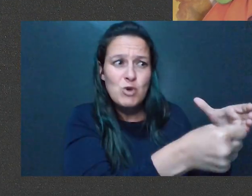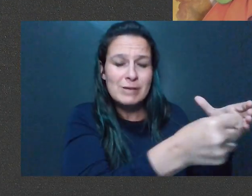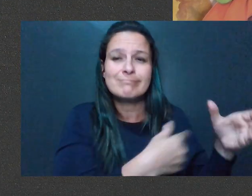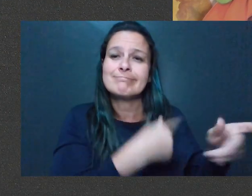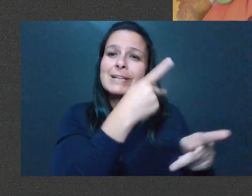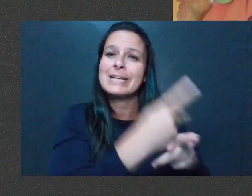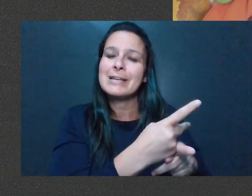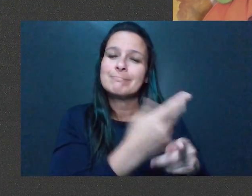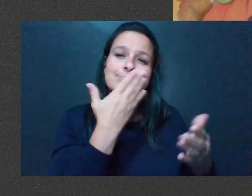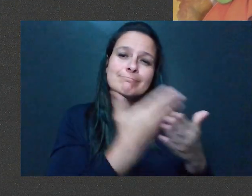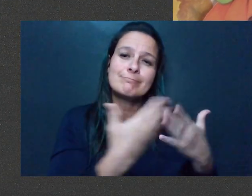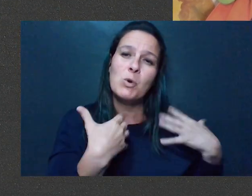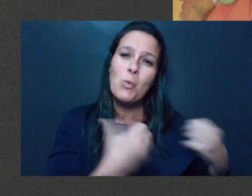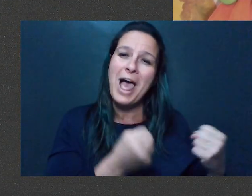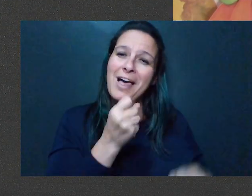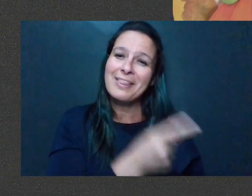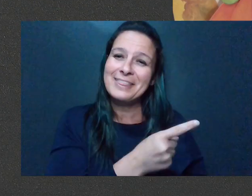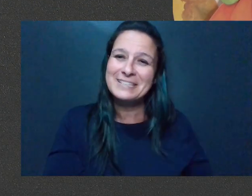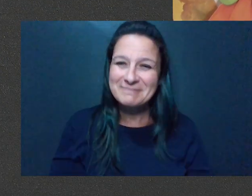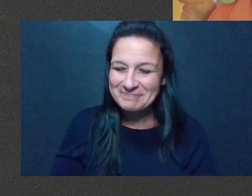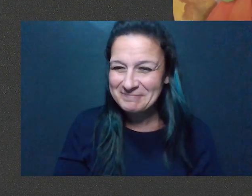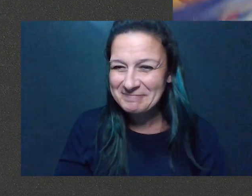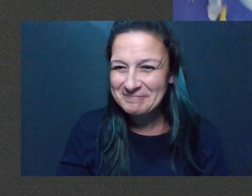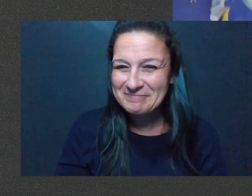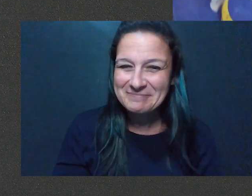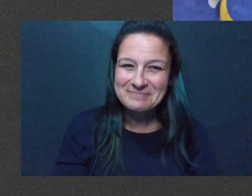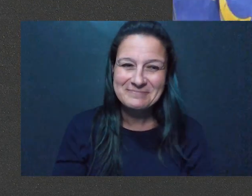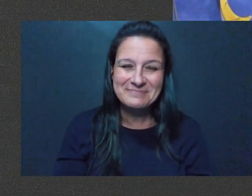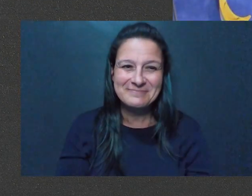he kept her very well.